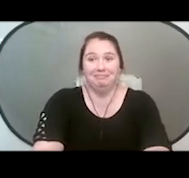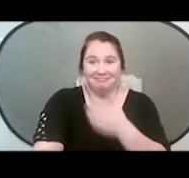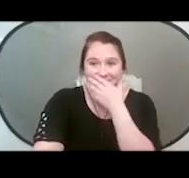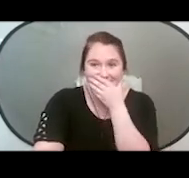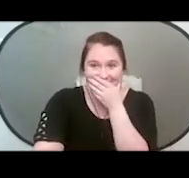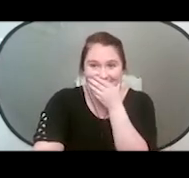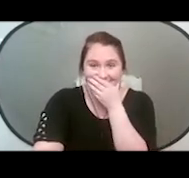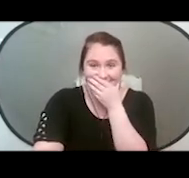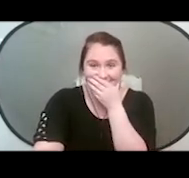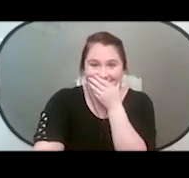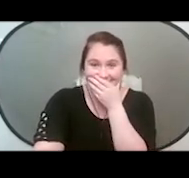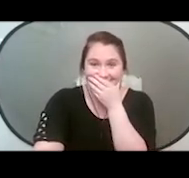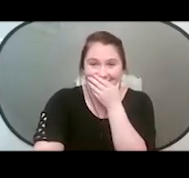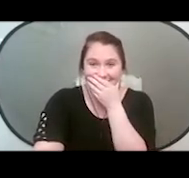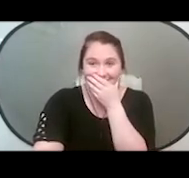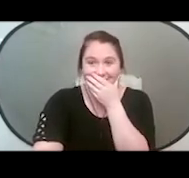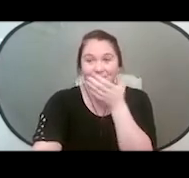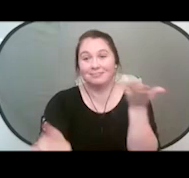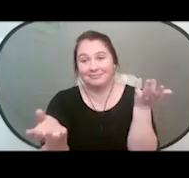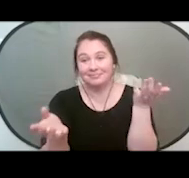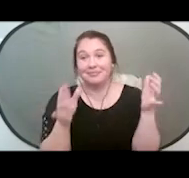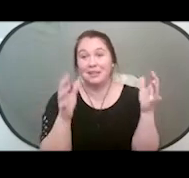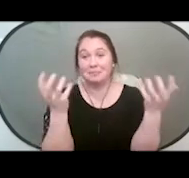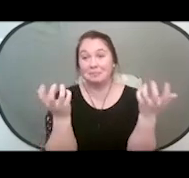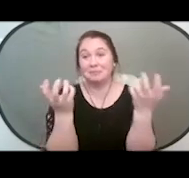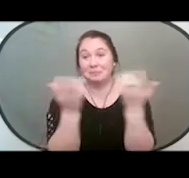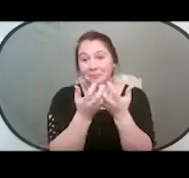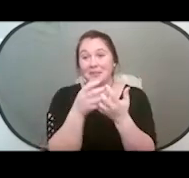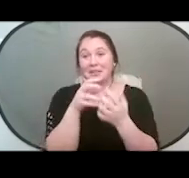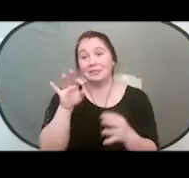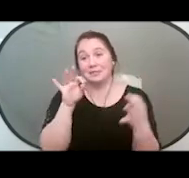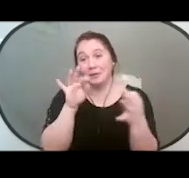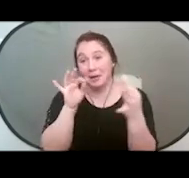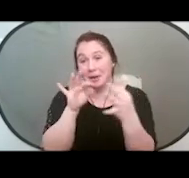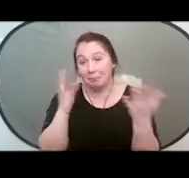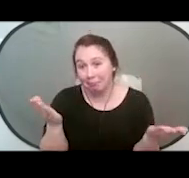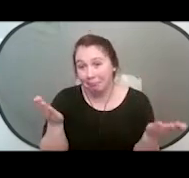Well, that does mirror what some of the feedback was.